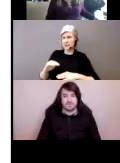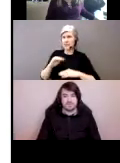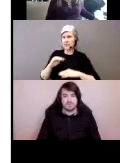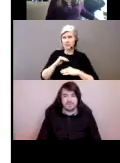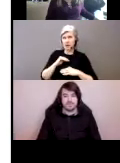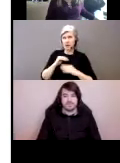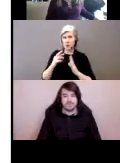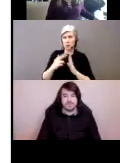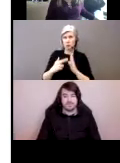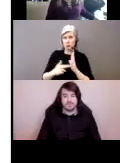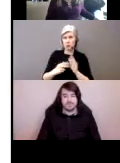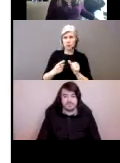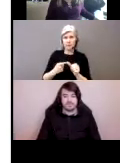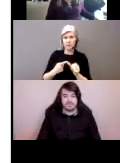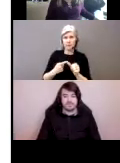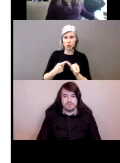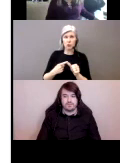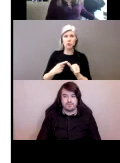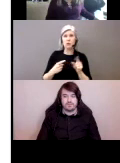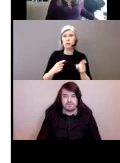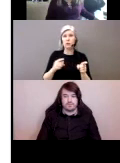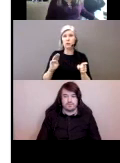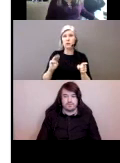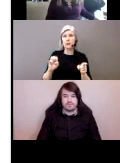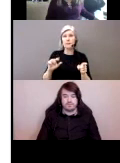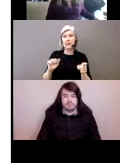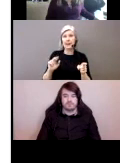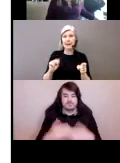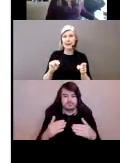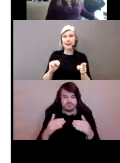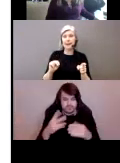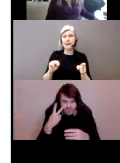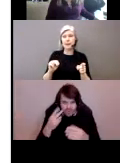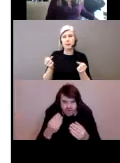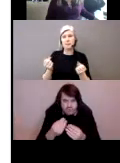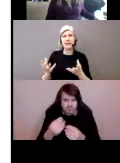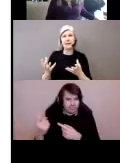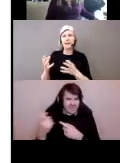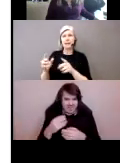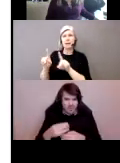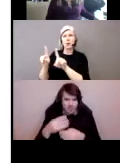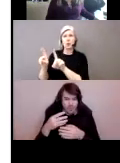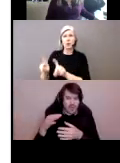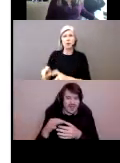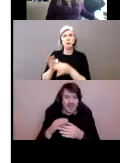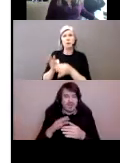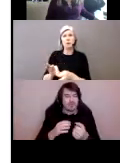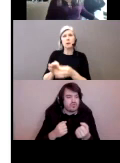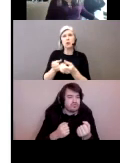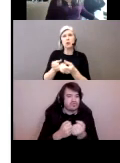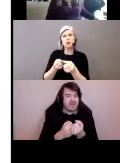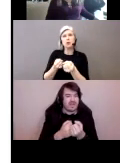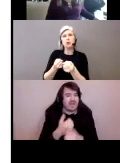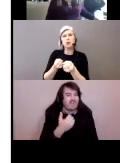I've seen a number of questions about supports at the vaccination clinics,